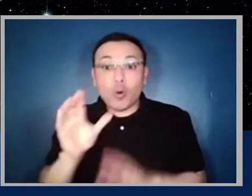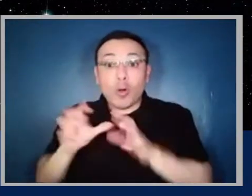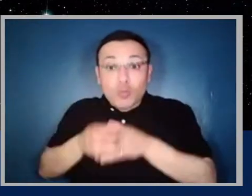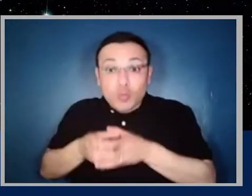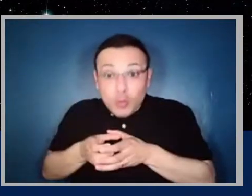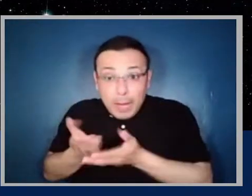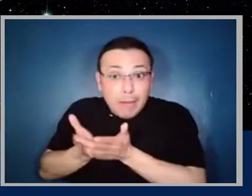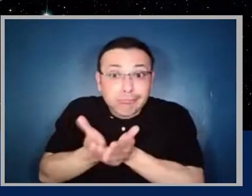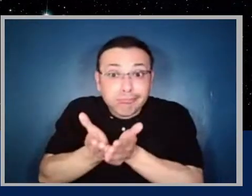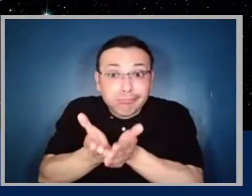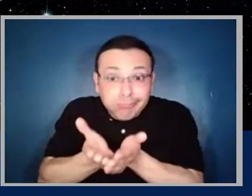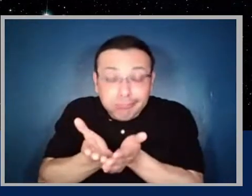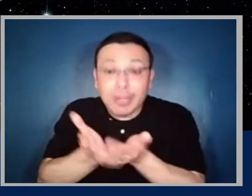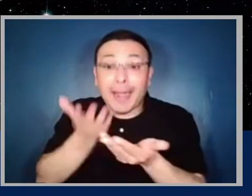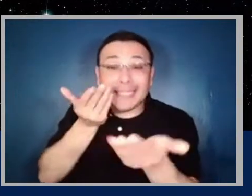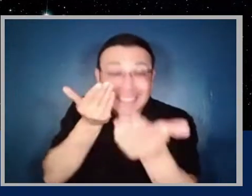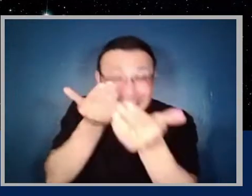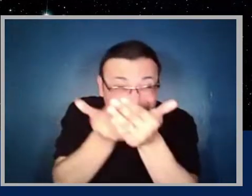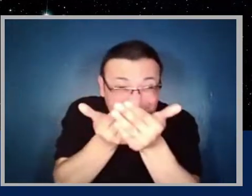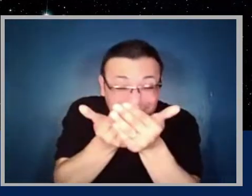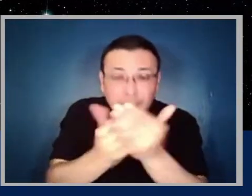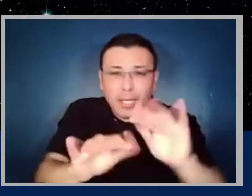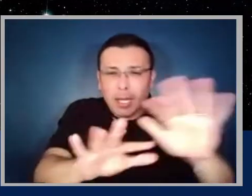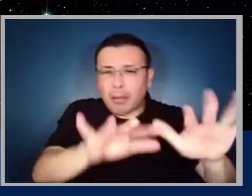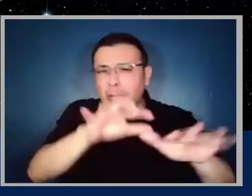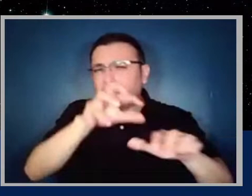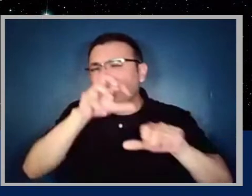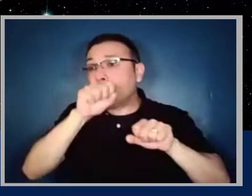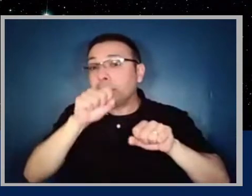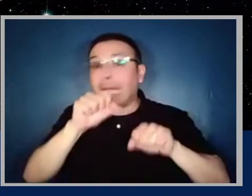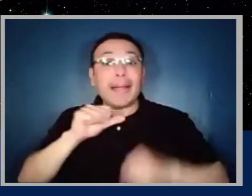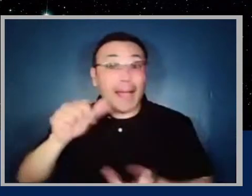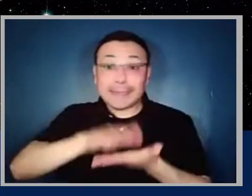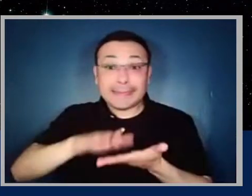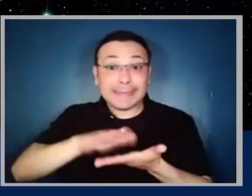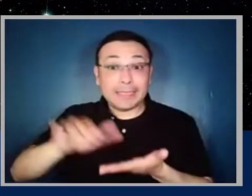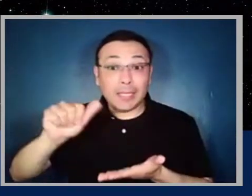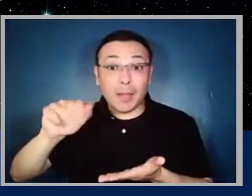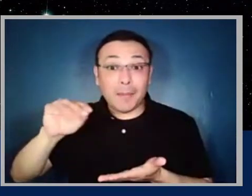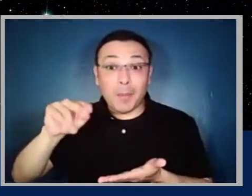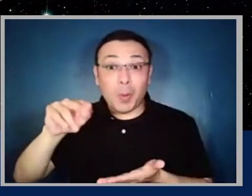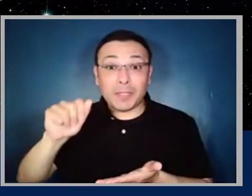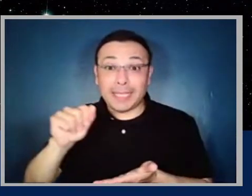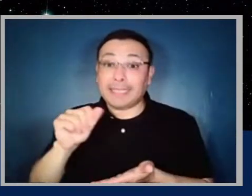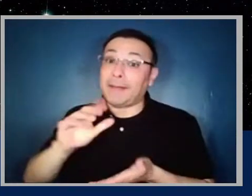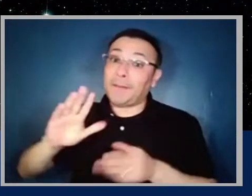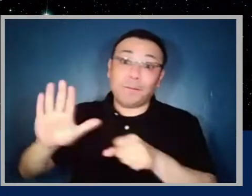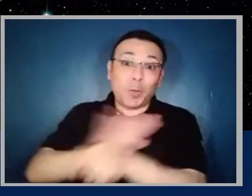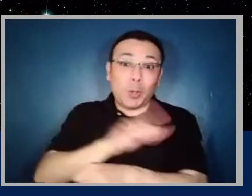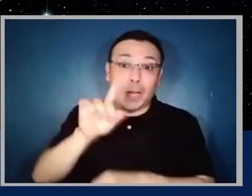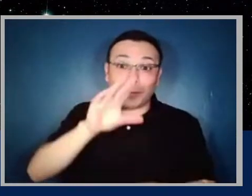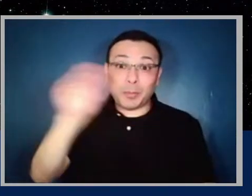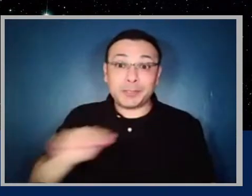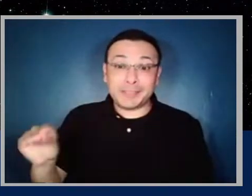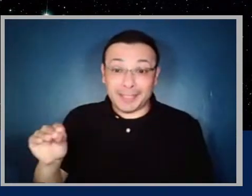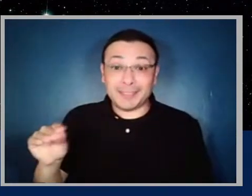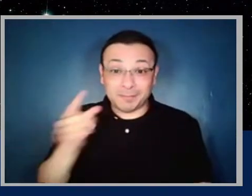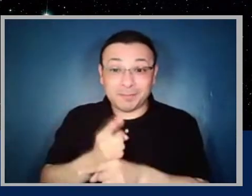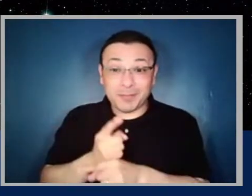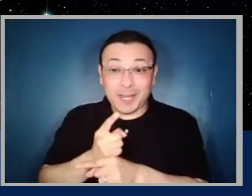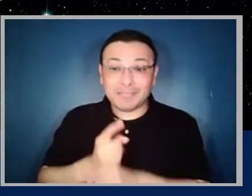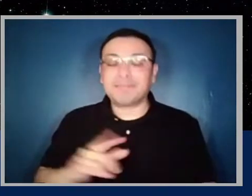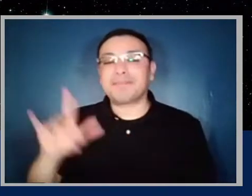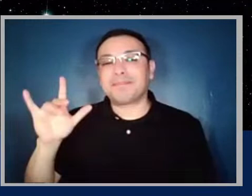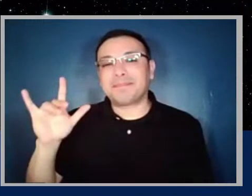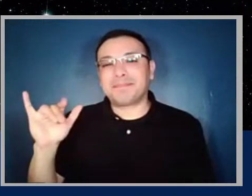ammonia, 100% ammonia, not cleaning ammonia, but that's... Not cleaning them. Yeah. We hazardous checks, and Sam can tell you they do the exact same thing